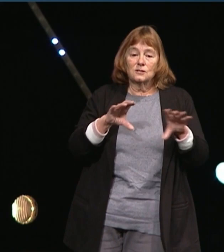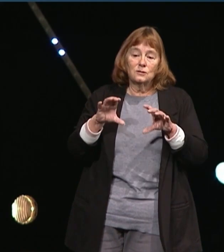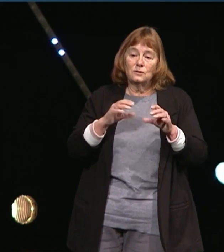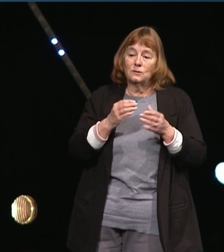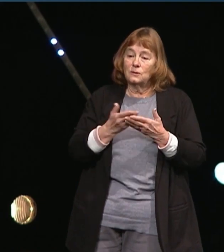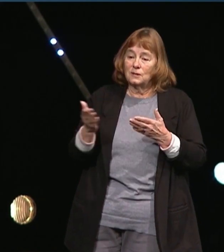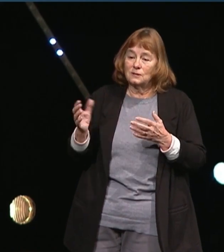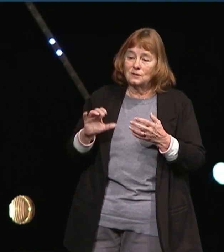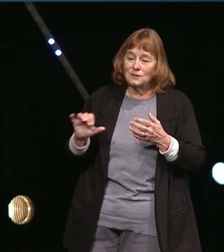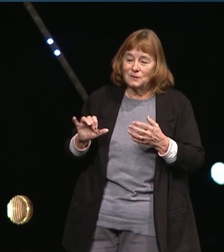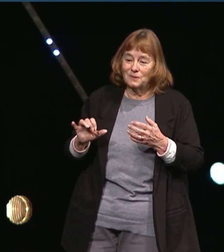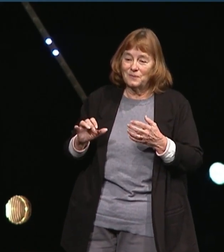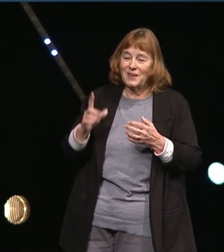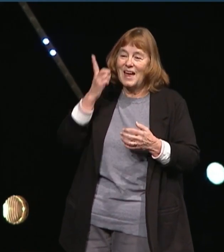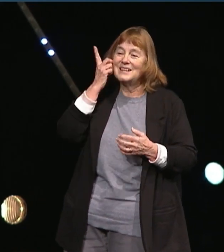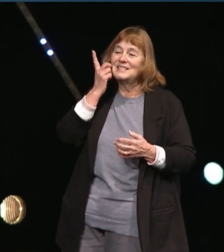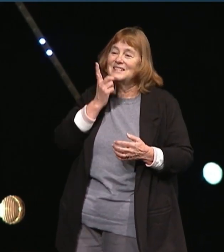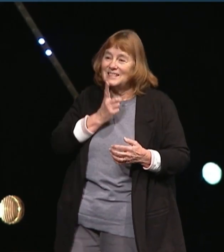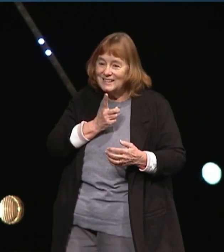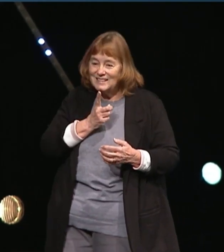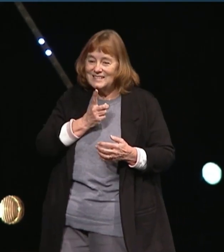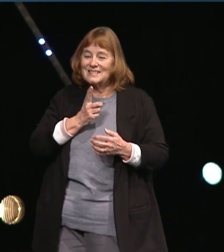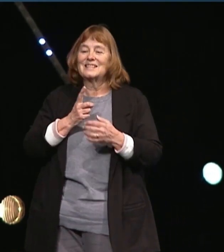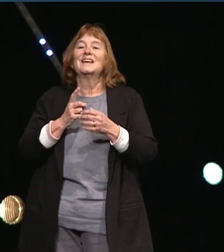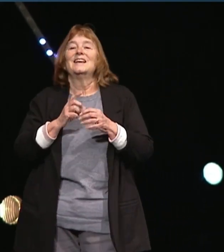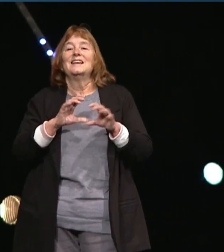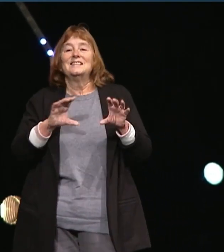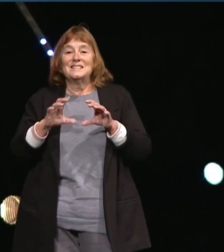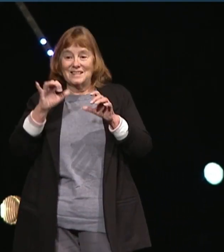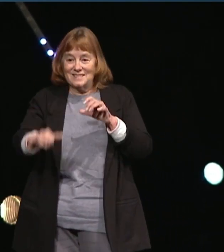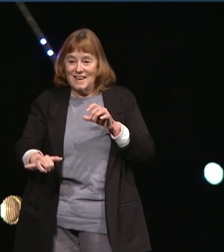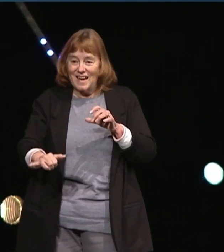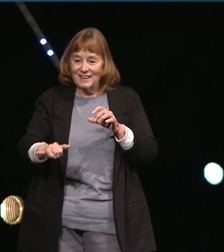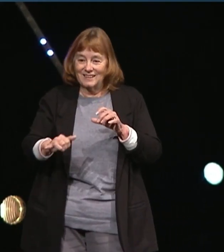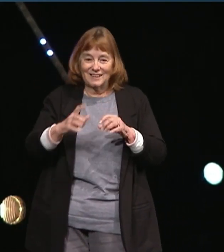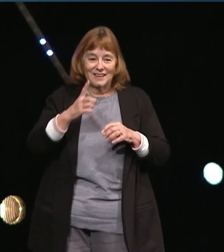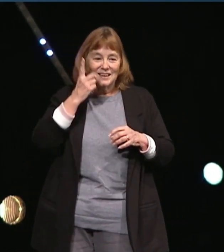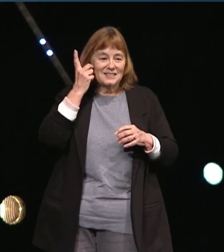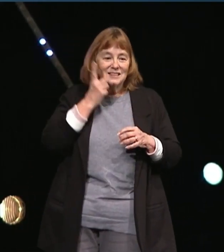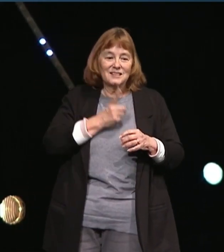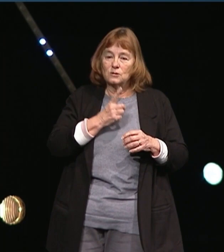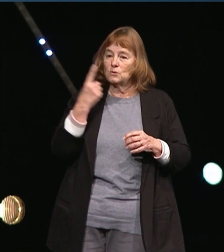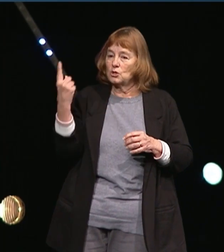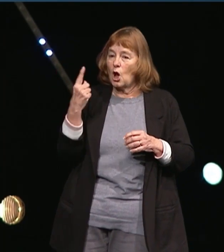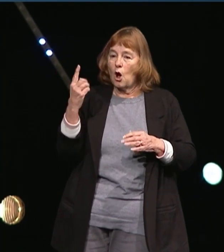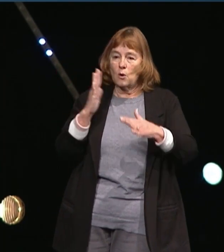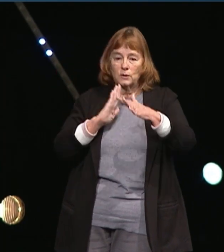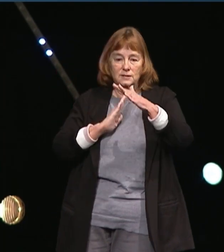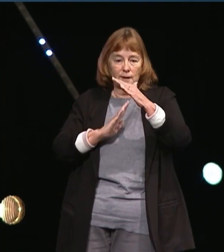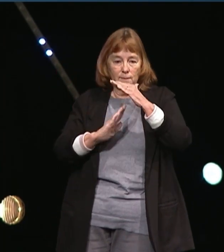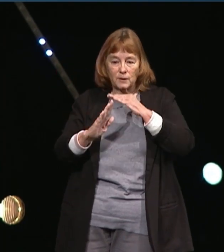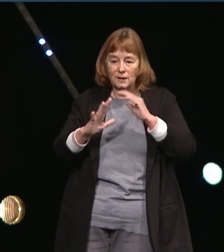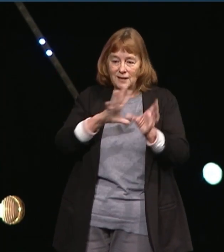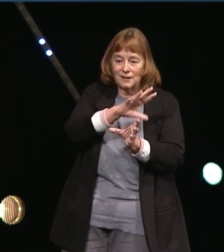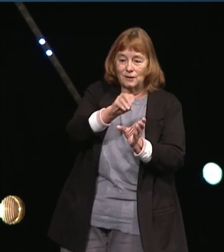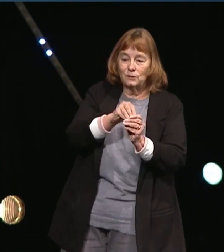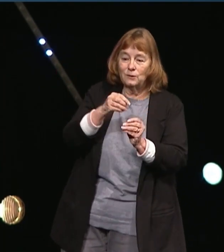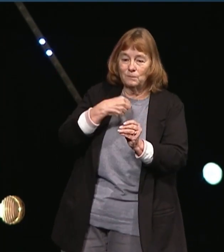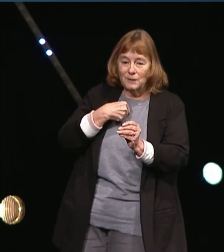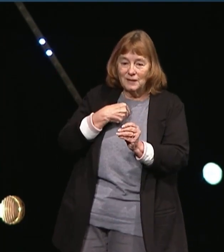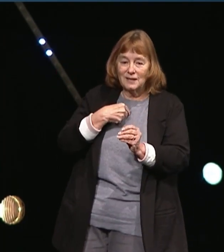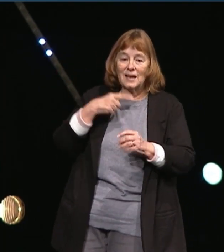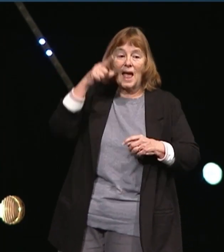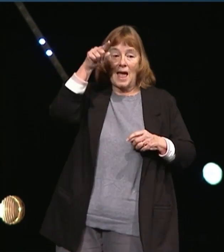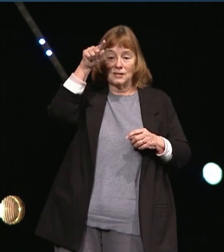that reminded me of Dennis Drake. He seemed to never lose the humility to include me and